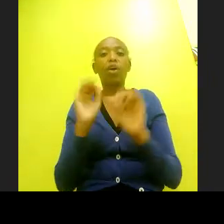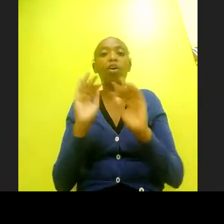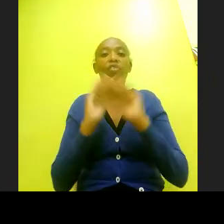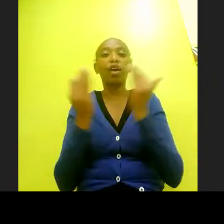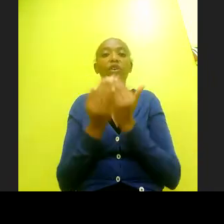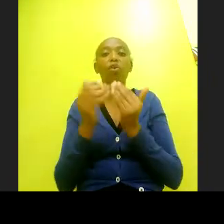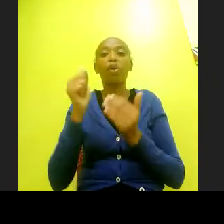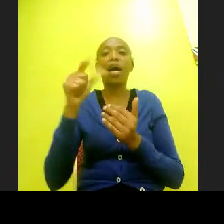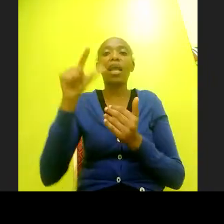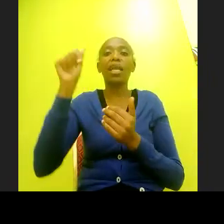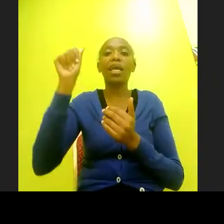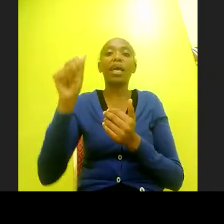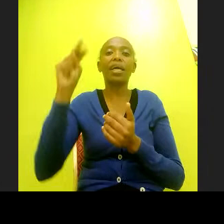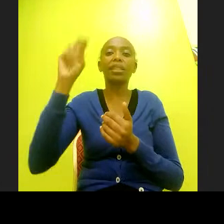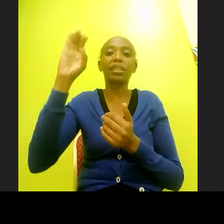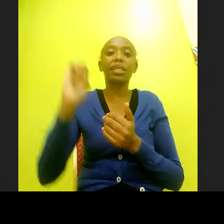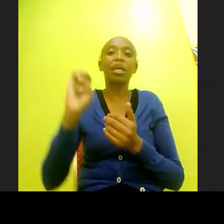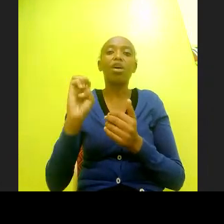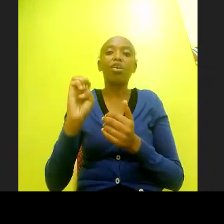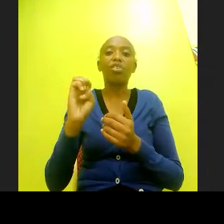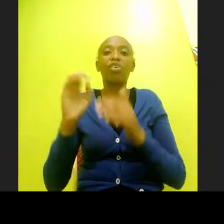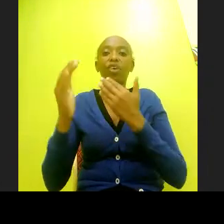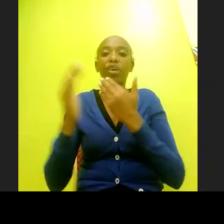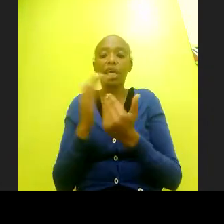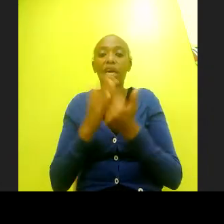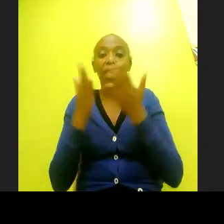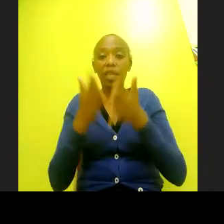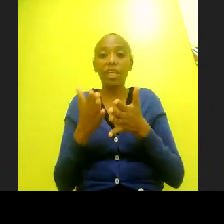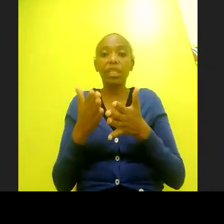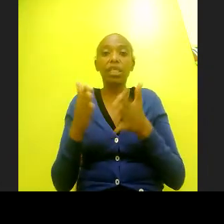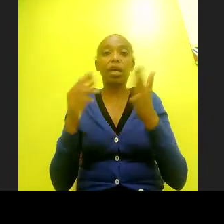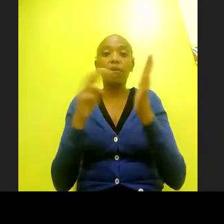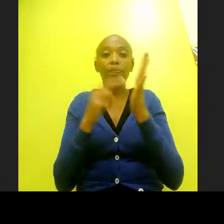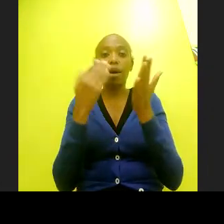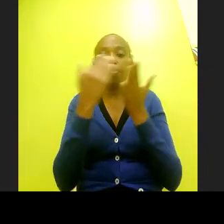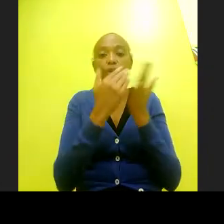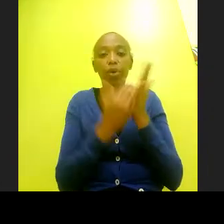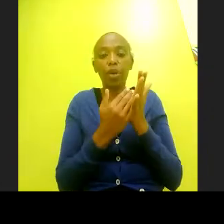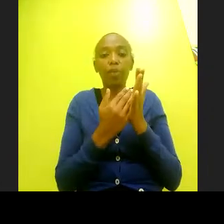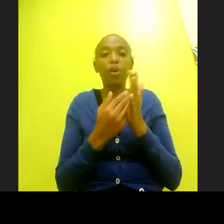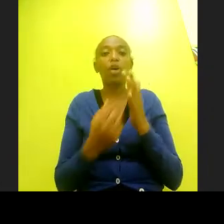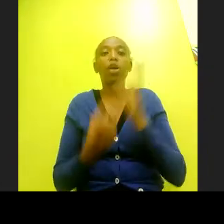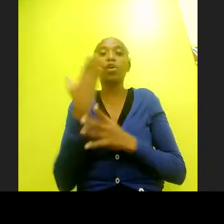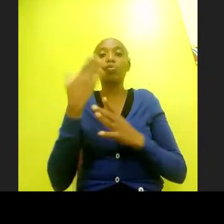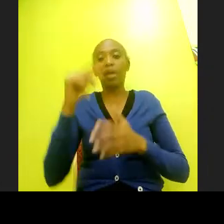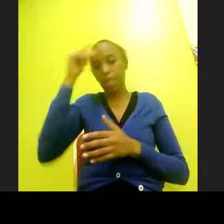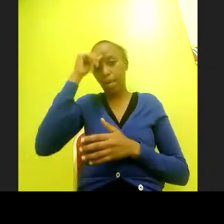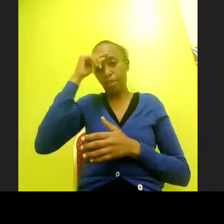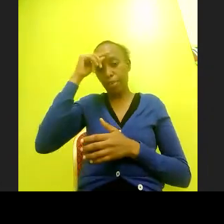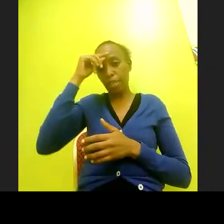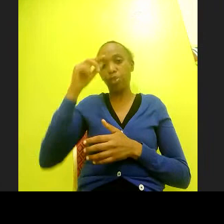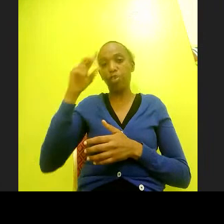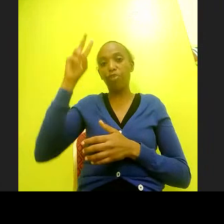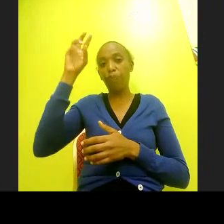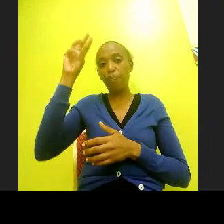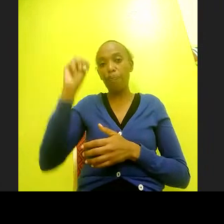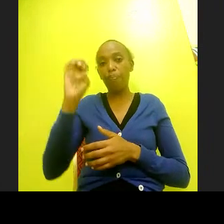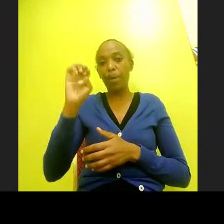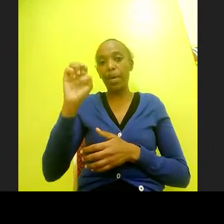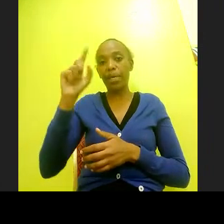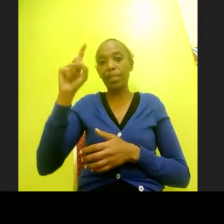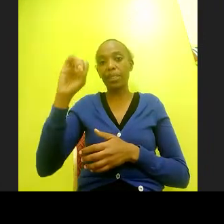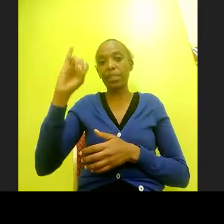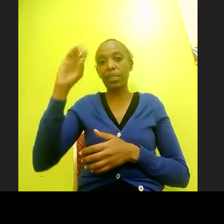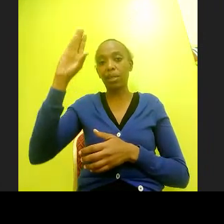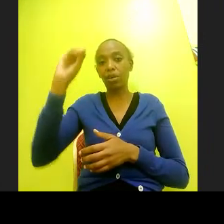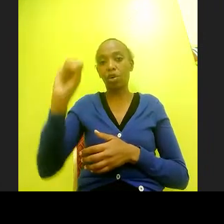Care. So this multi-stakeholder initiative was launched by the government of Mexico and UN Women to address the profound